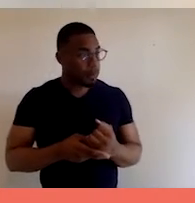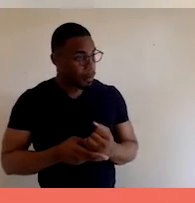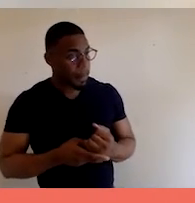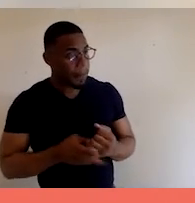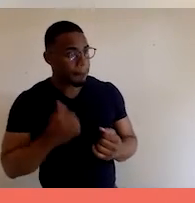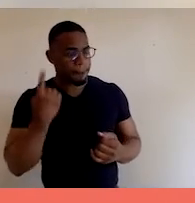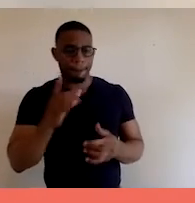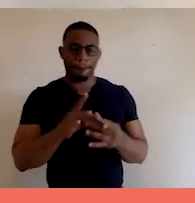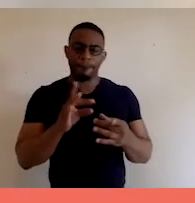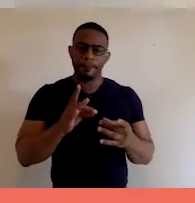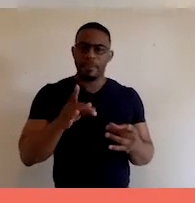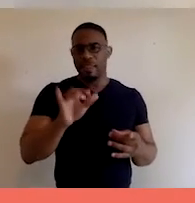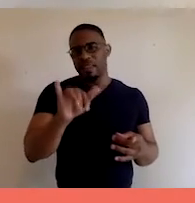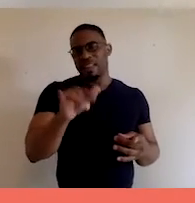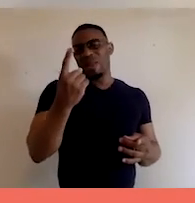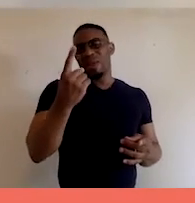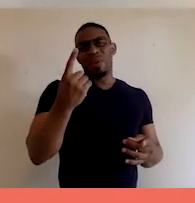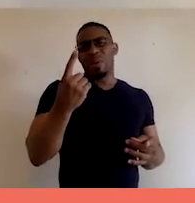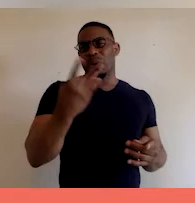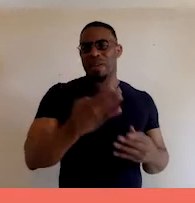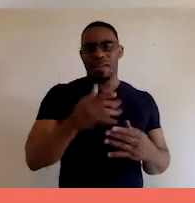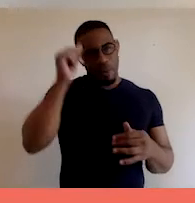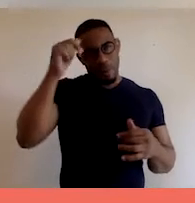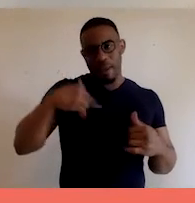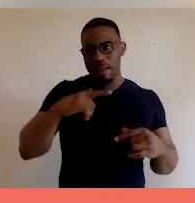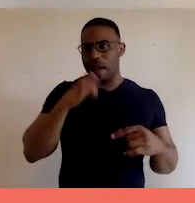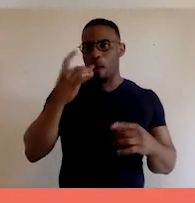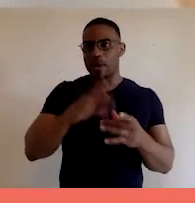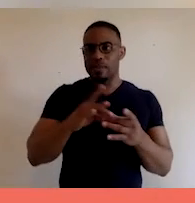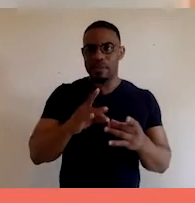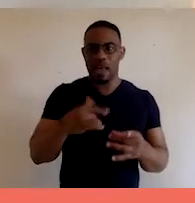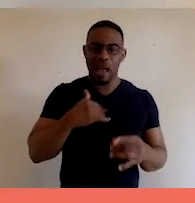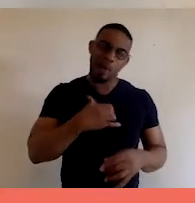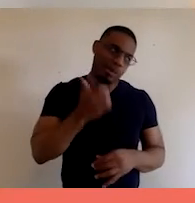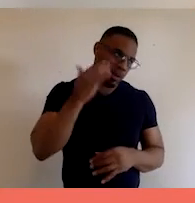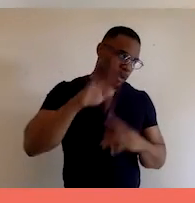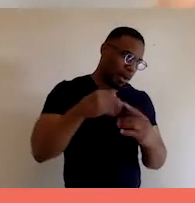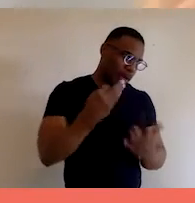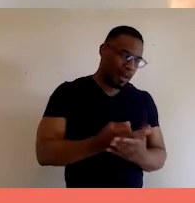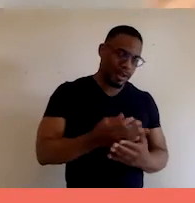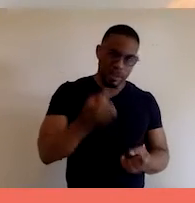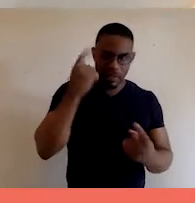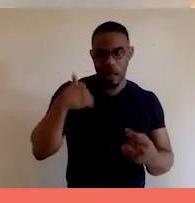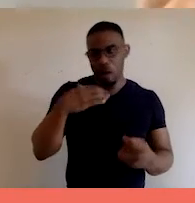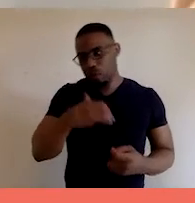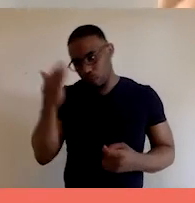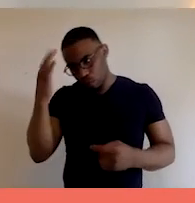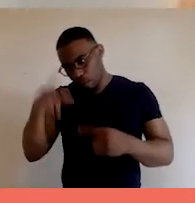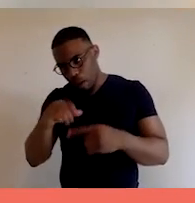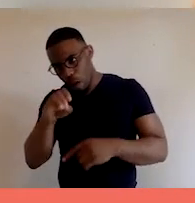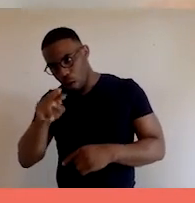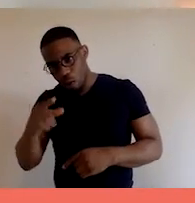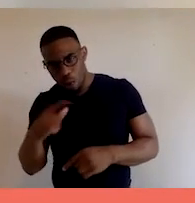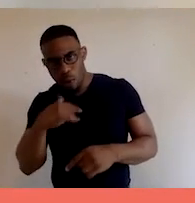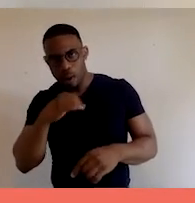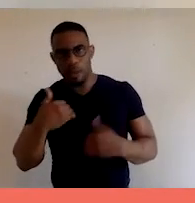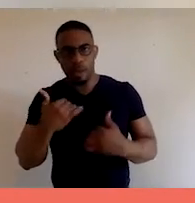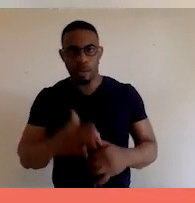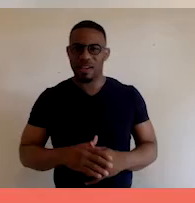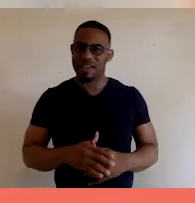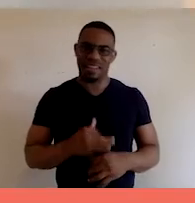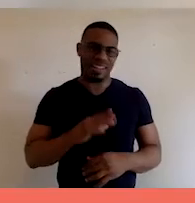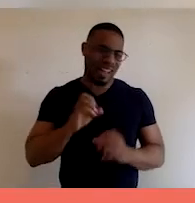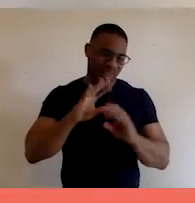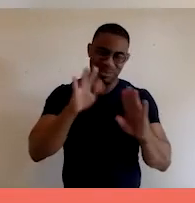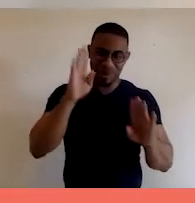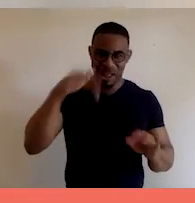And I always say, and that's the one, it reminds me of this. I always say, you know, I wish I knew about financial literacy. I wish I knew about coding when I was younger. And I would say,